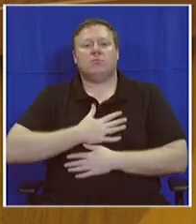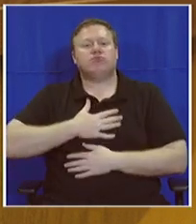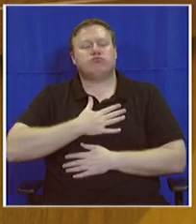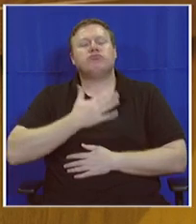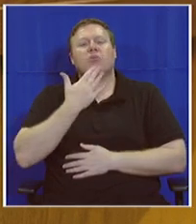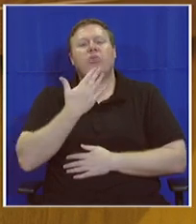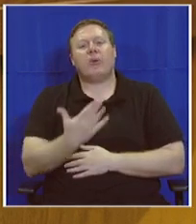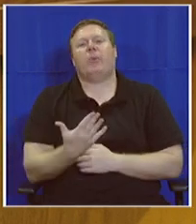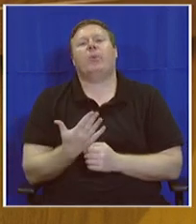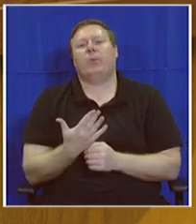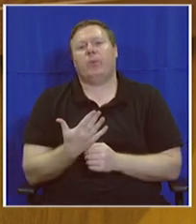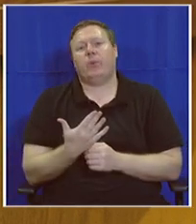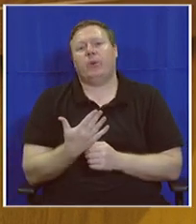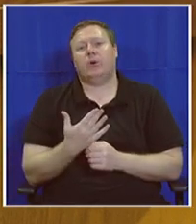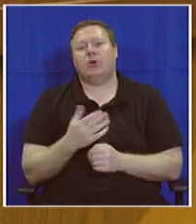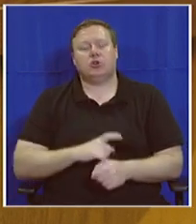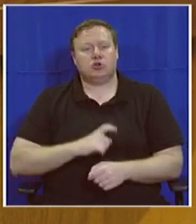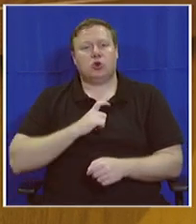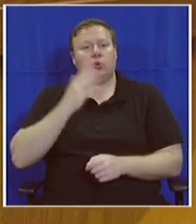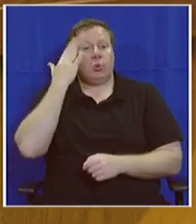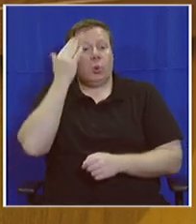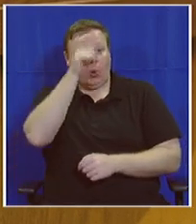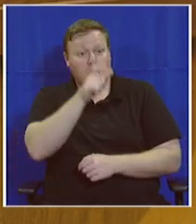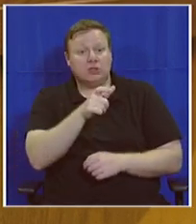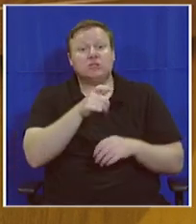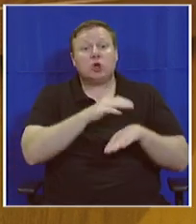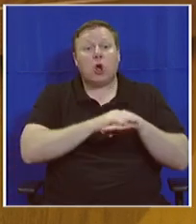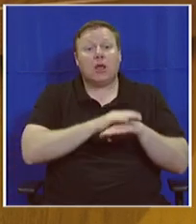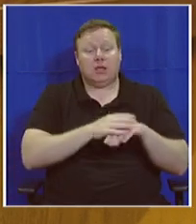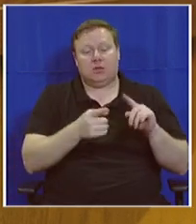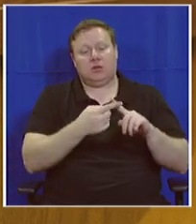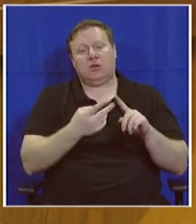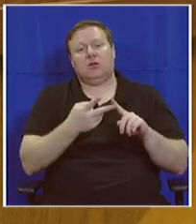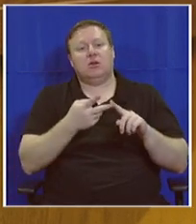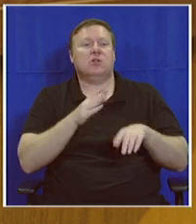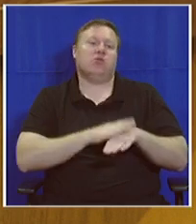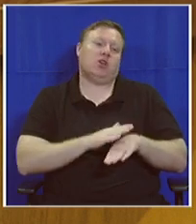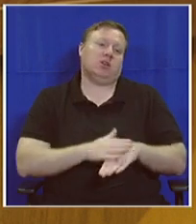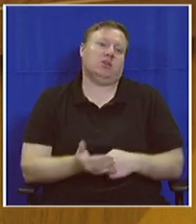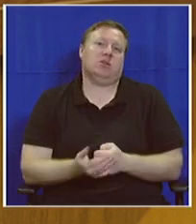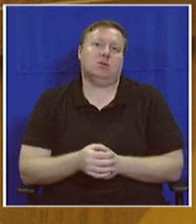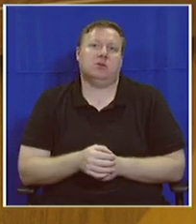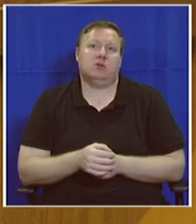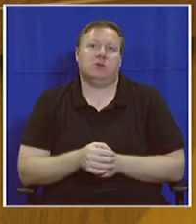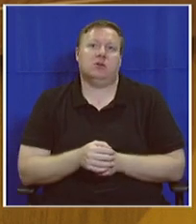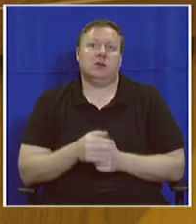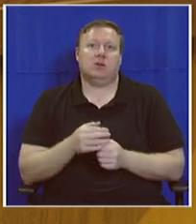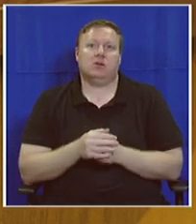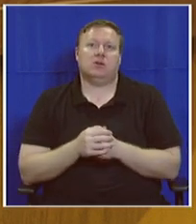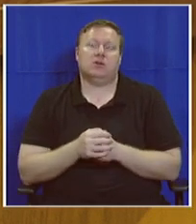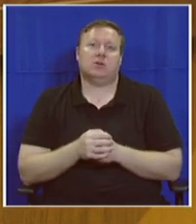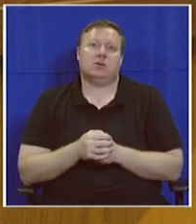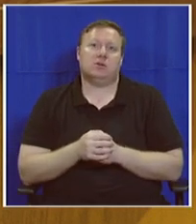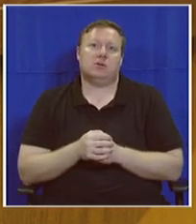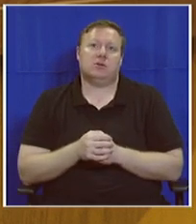had a chance to know her as a colleague, and we will forever cherish that moment.